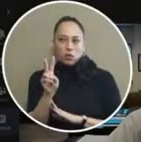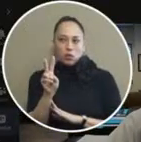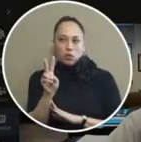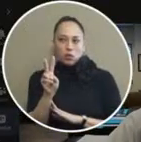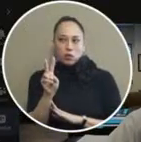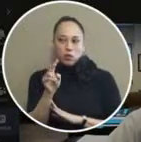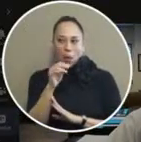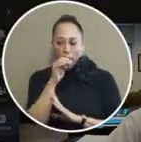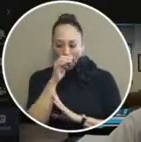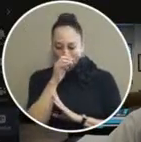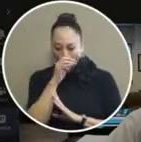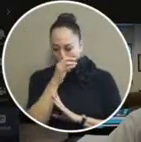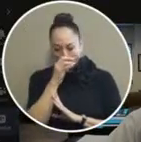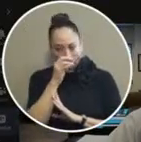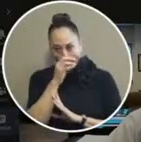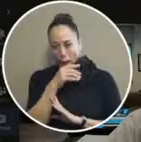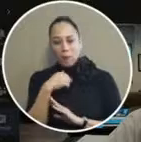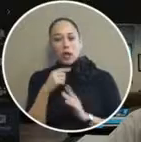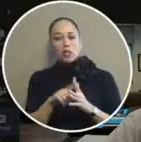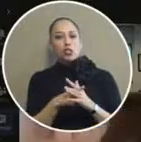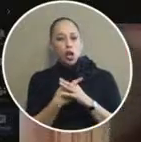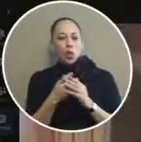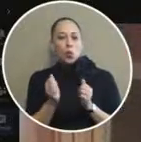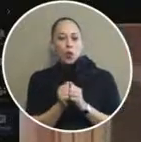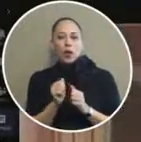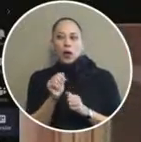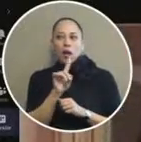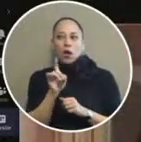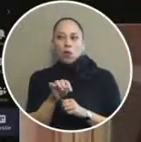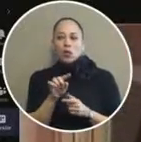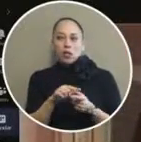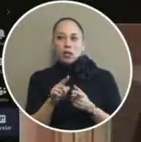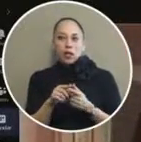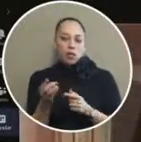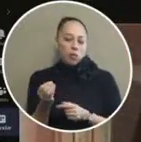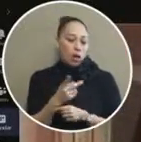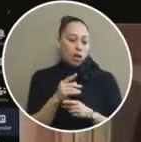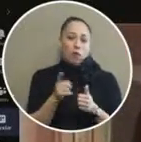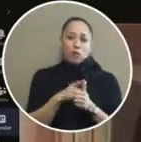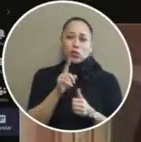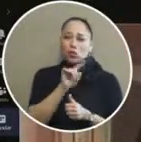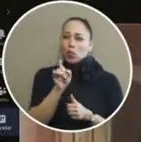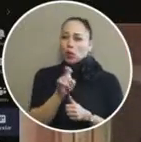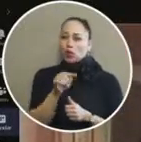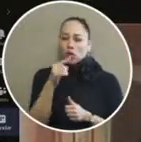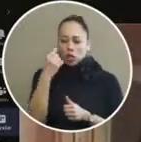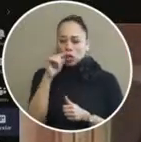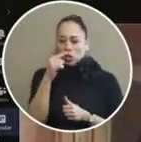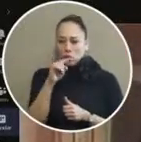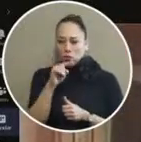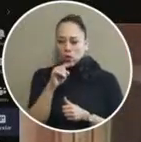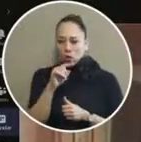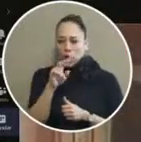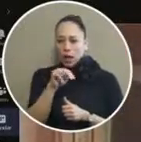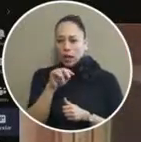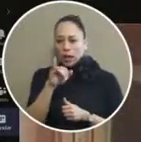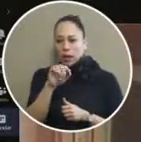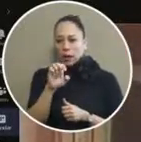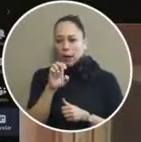Yeah, I'll start with these brief questions and then come back. First question is for Mrs.